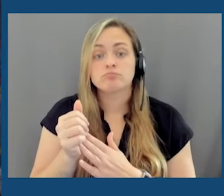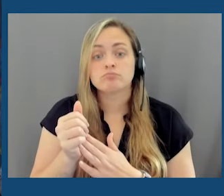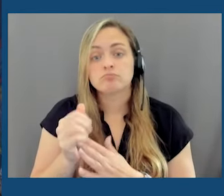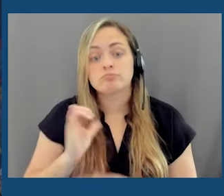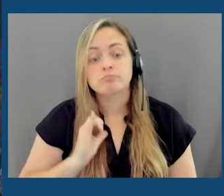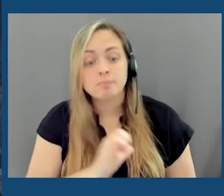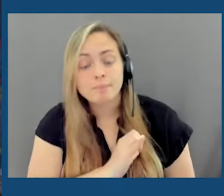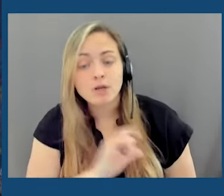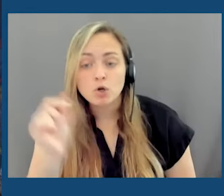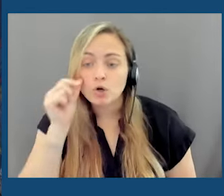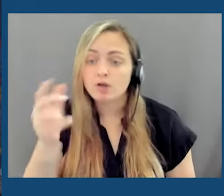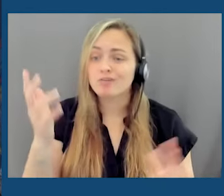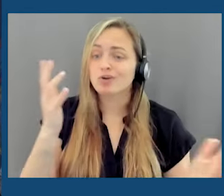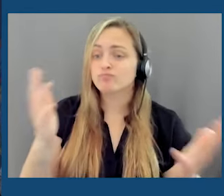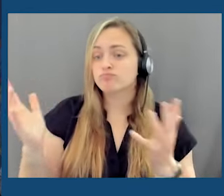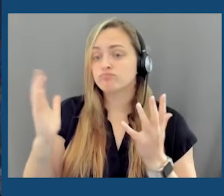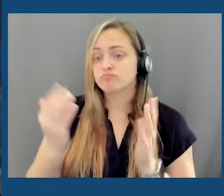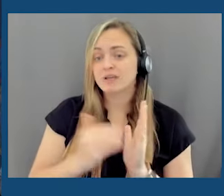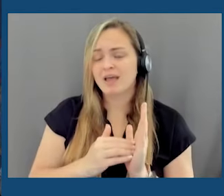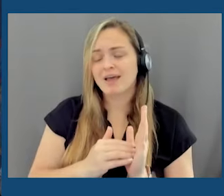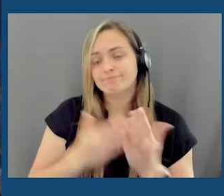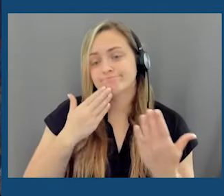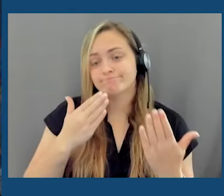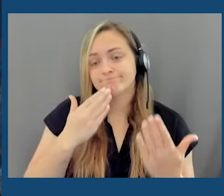Governor another round of applause.